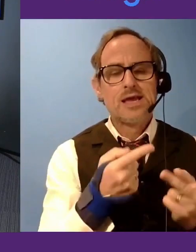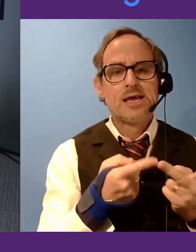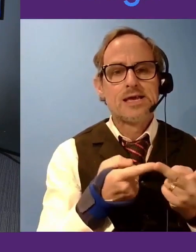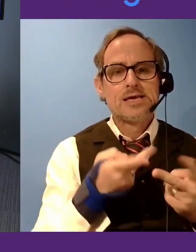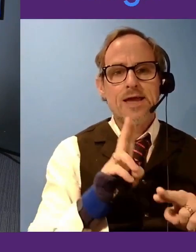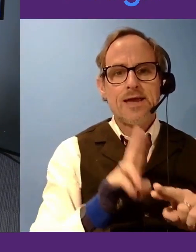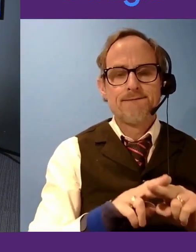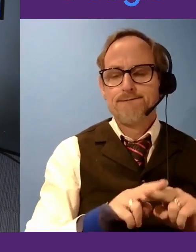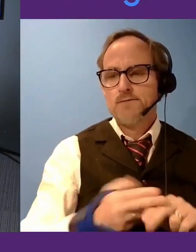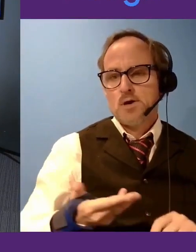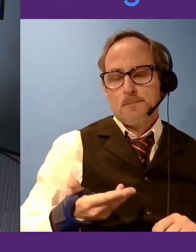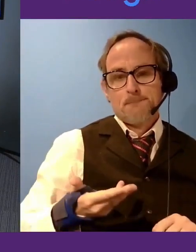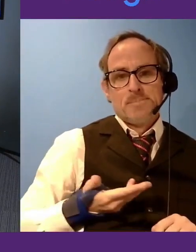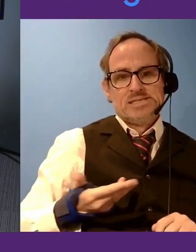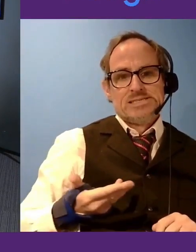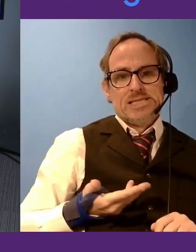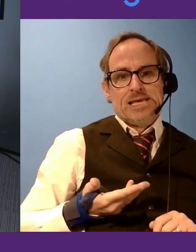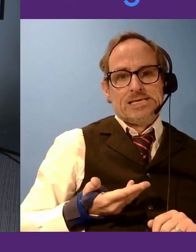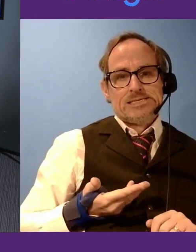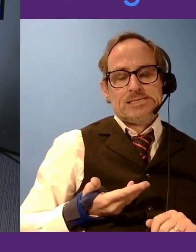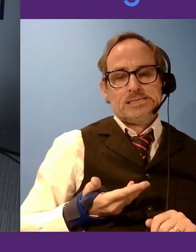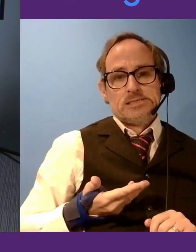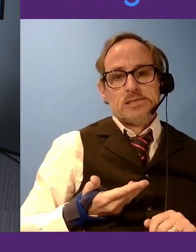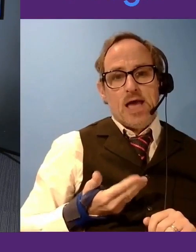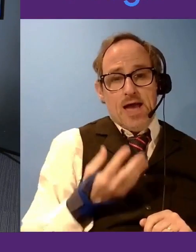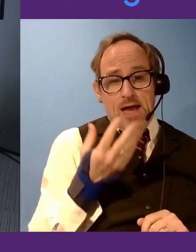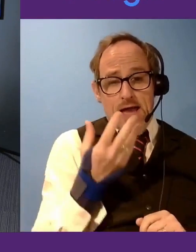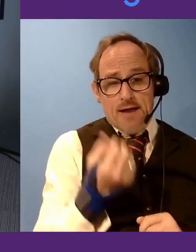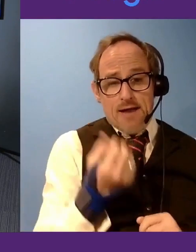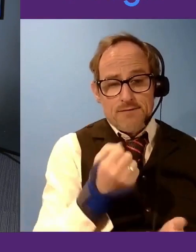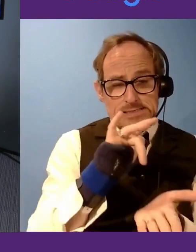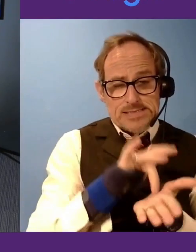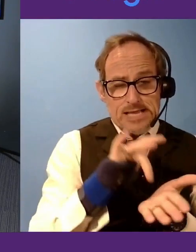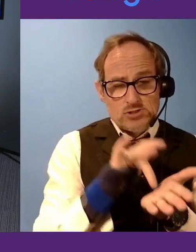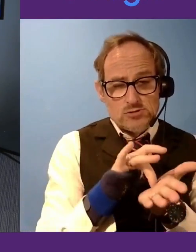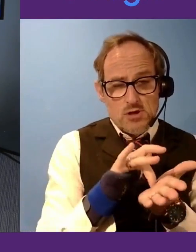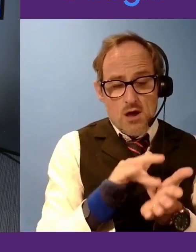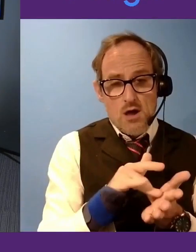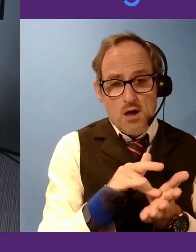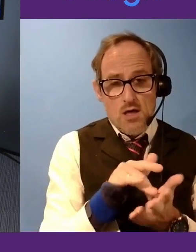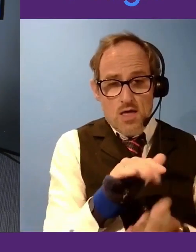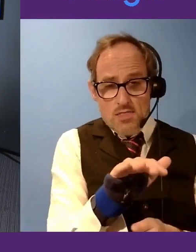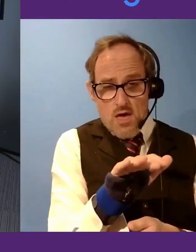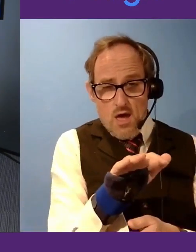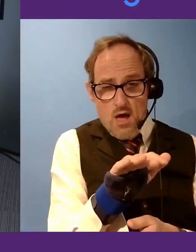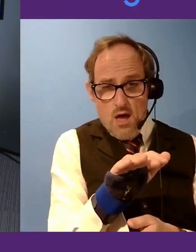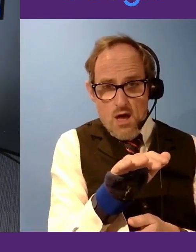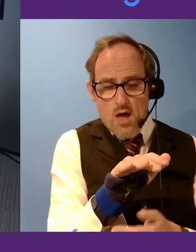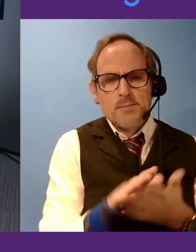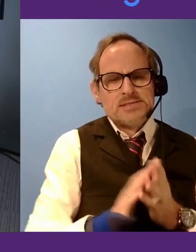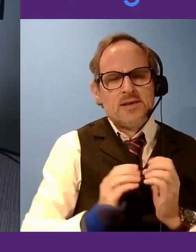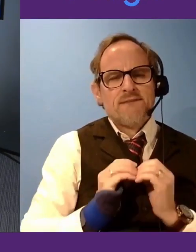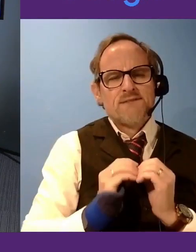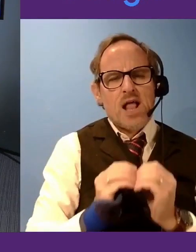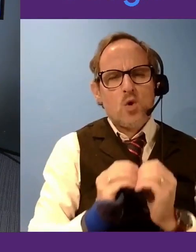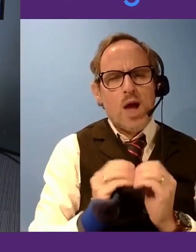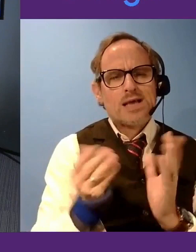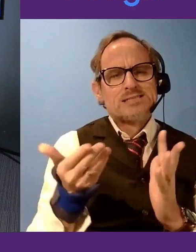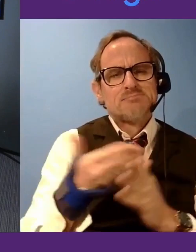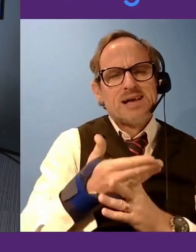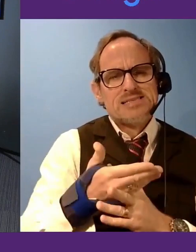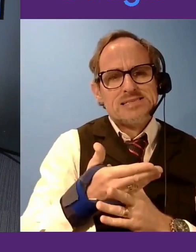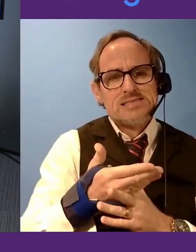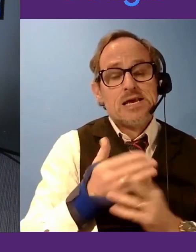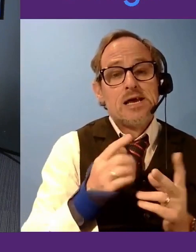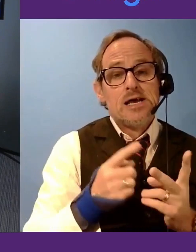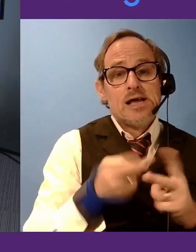that already values accessibility, it's relatively easy to get those things right? Because you're putting processes in all the place, you've got exec